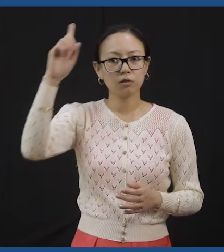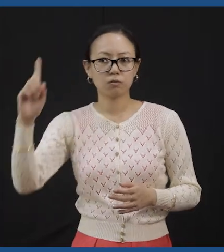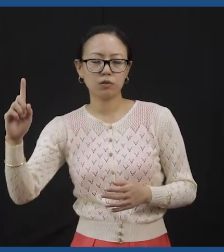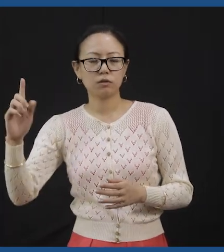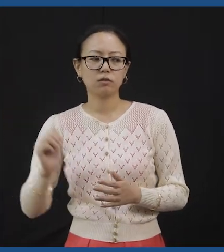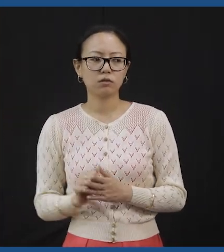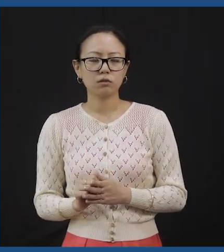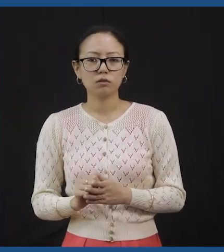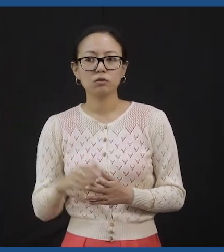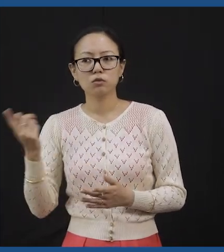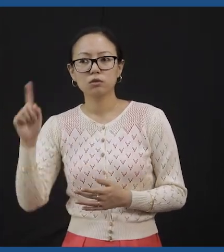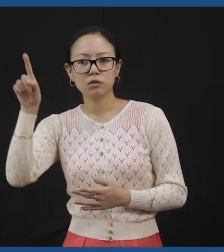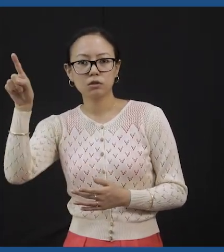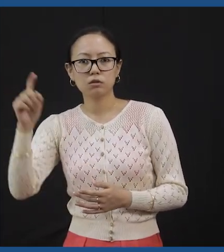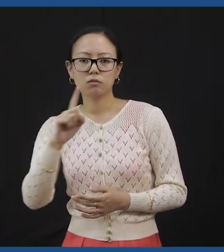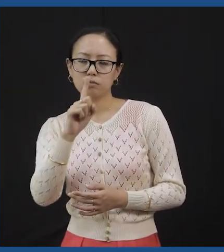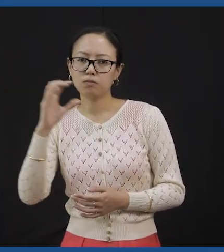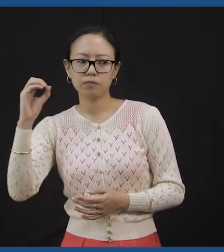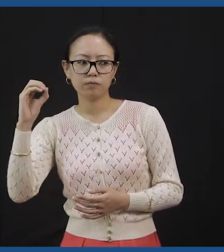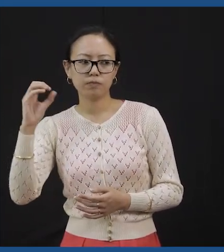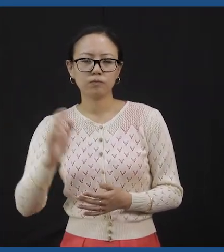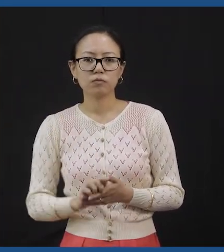minus 4 is 6.